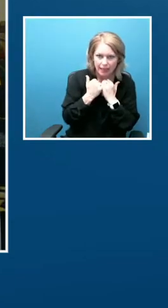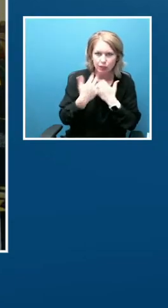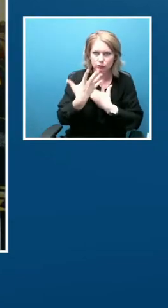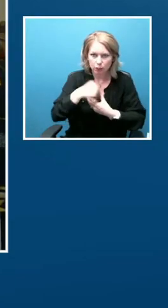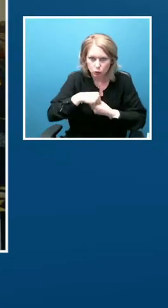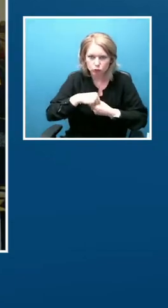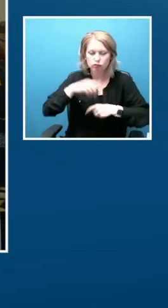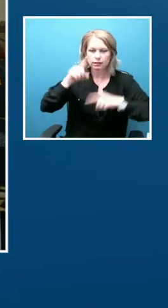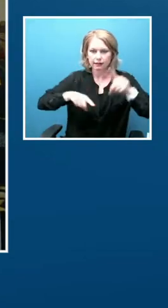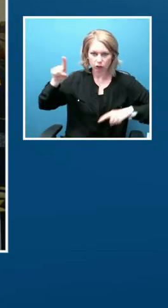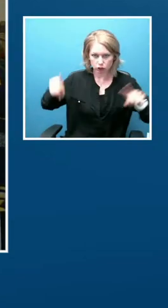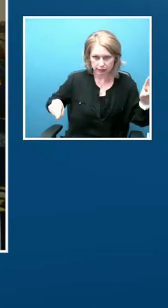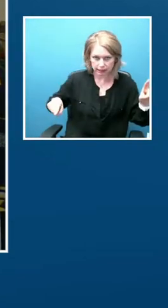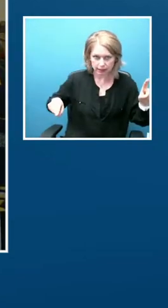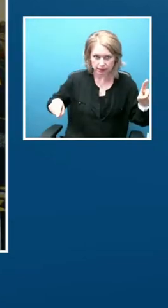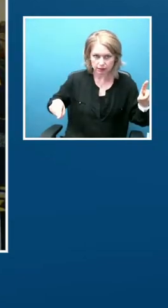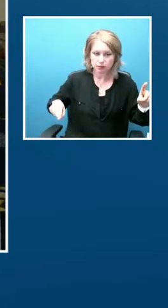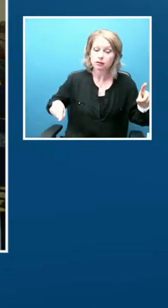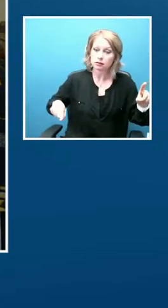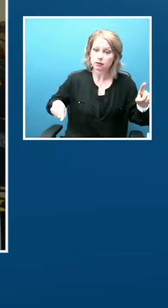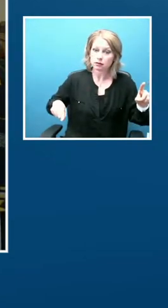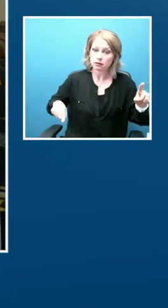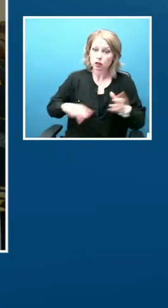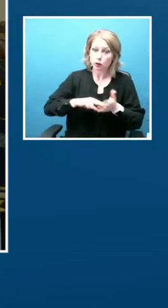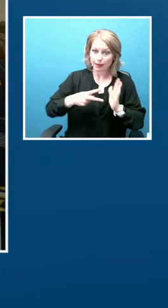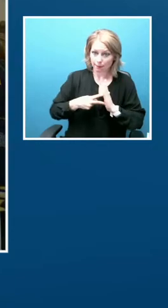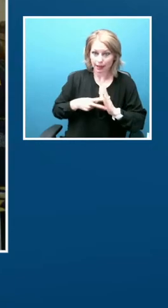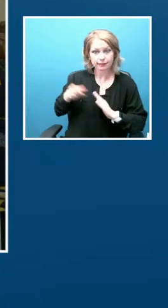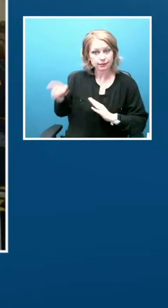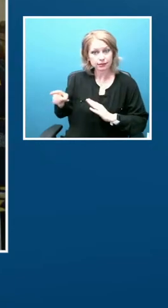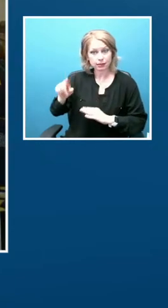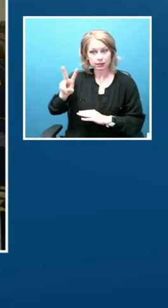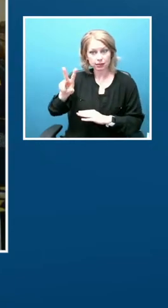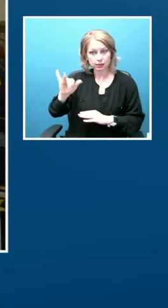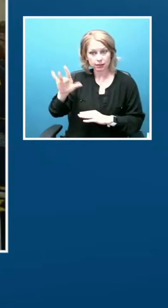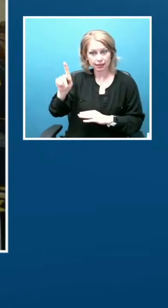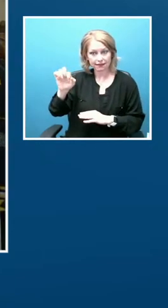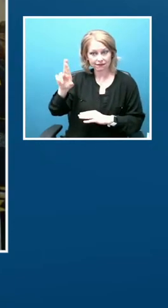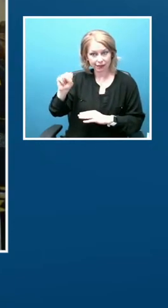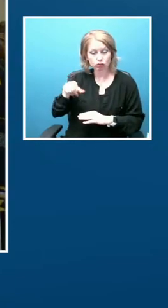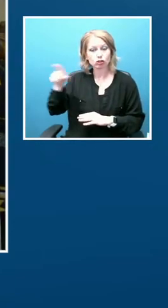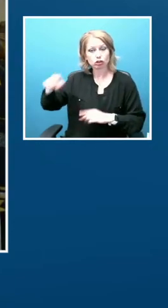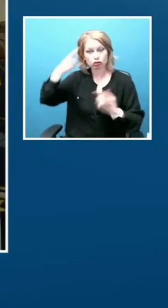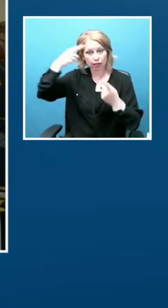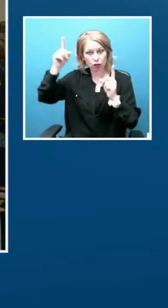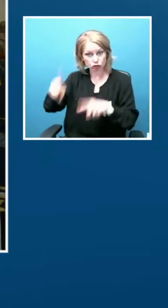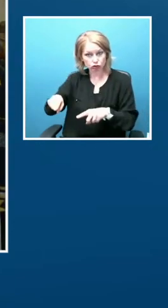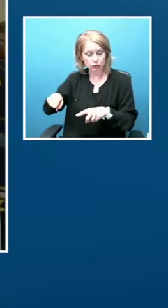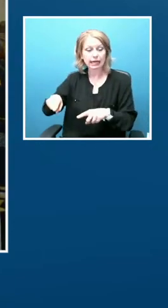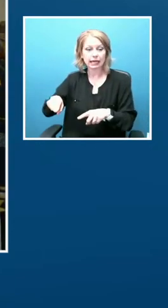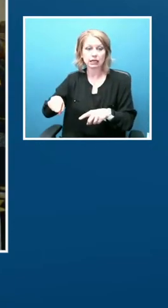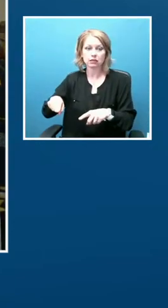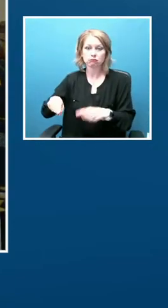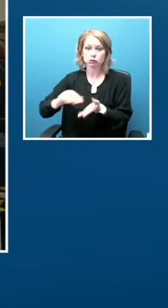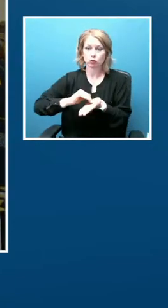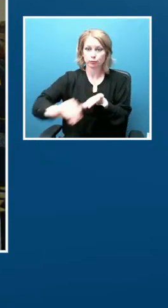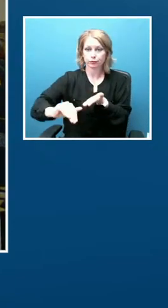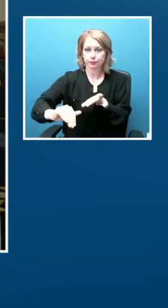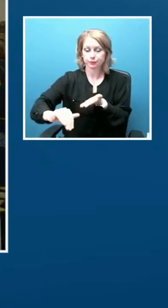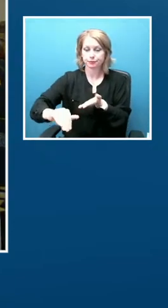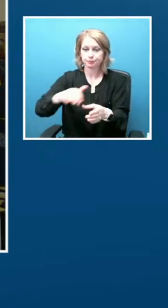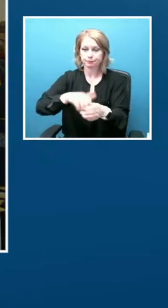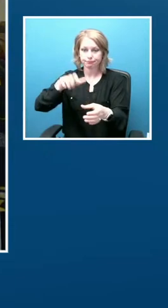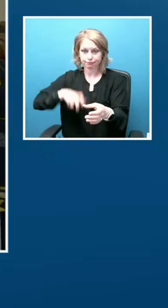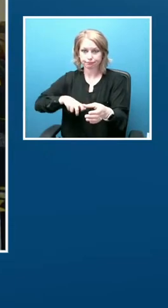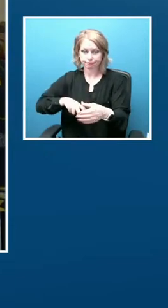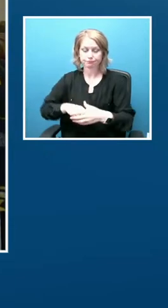diversity. In exchange, Ms. Vickers agreed to withdraw her pending challenges against us. The co-chairs of the Rules and